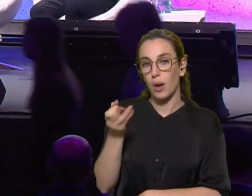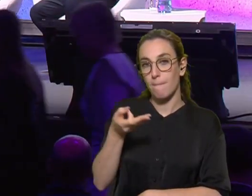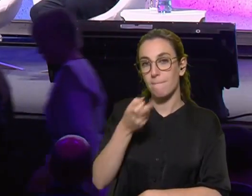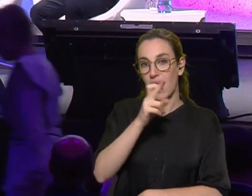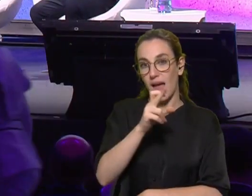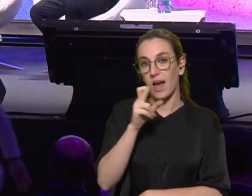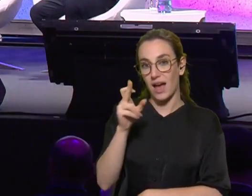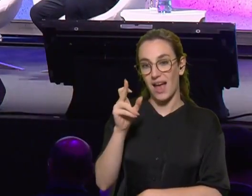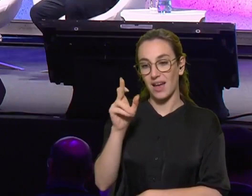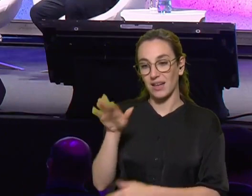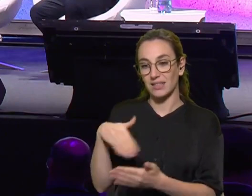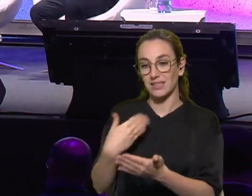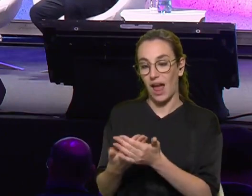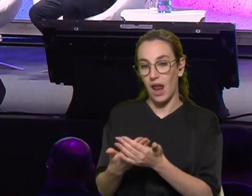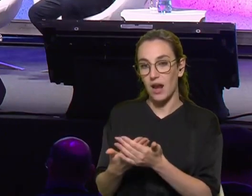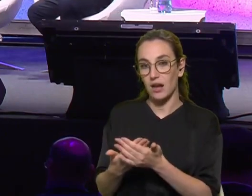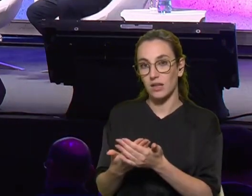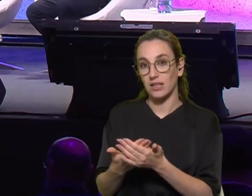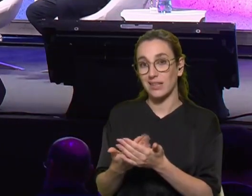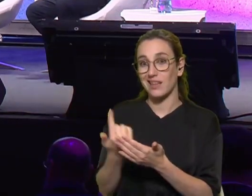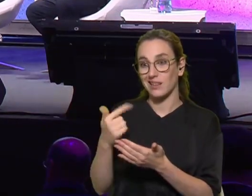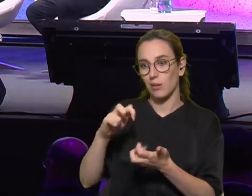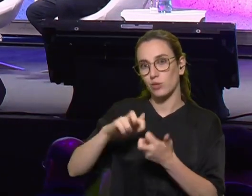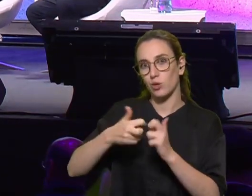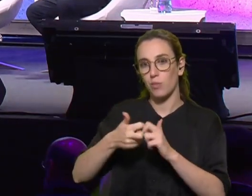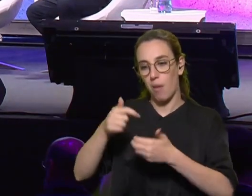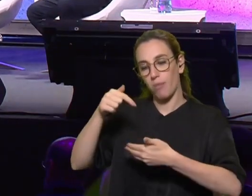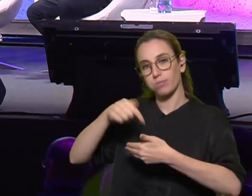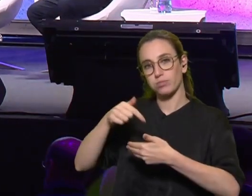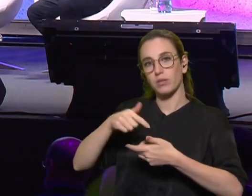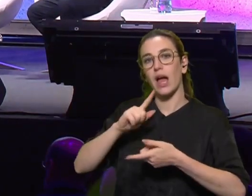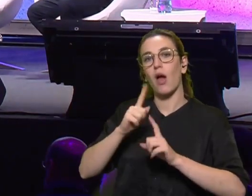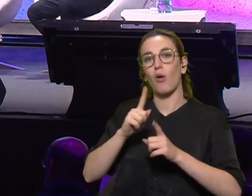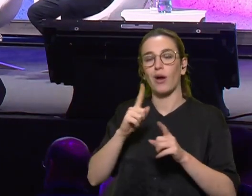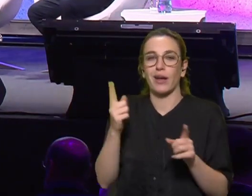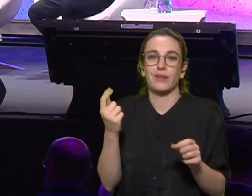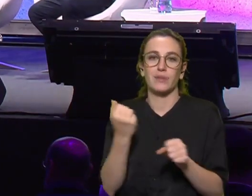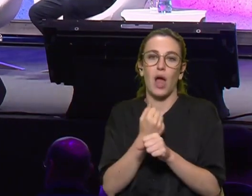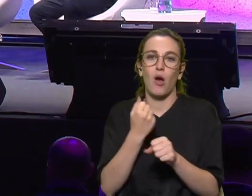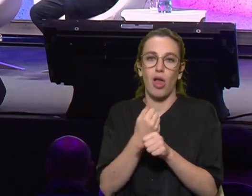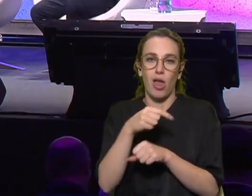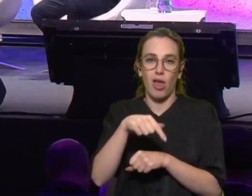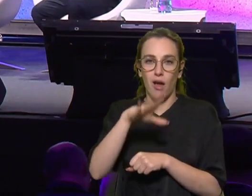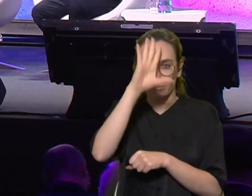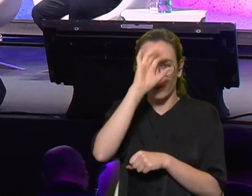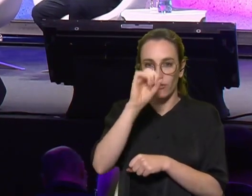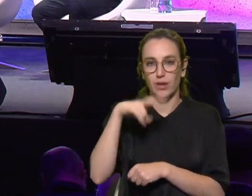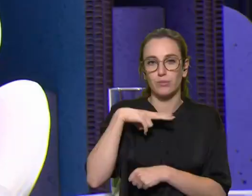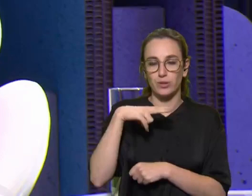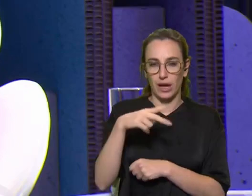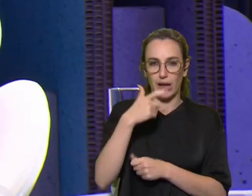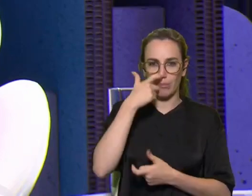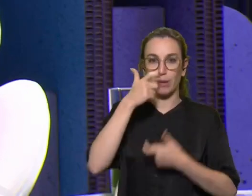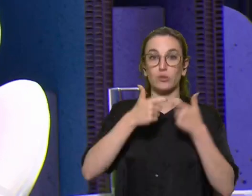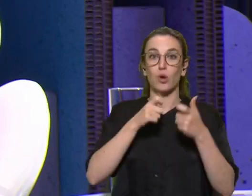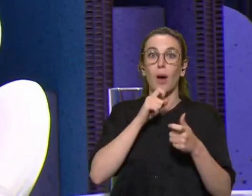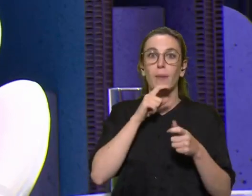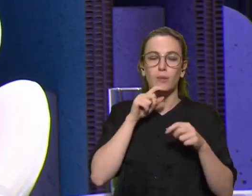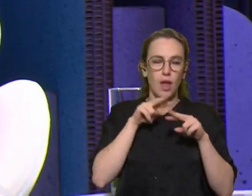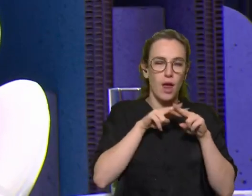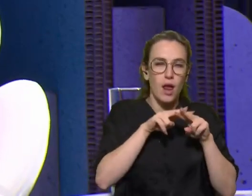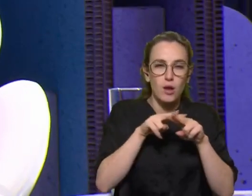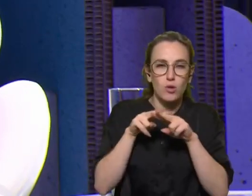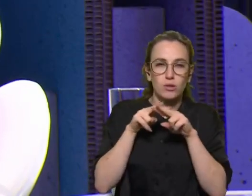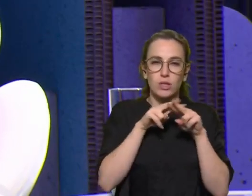the PRA. And we also have this problem, bureaucracy in Portugal. The human being to